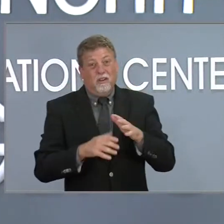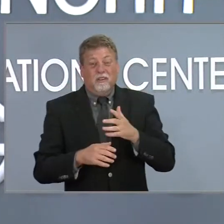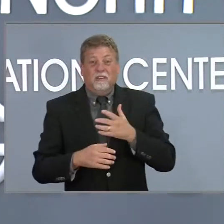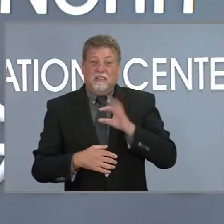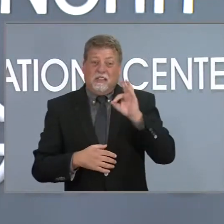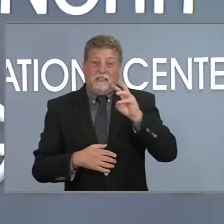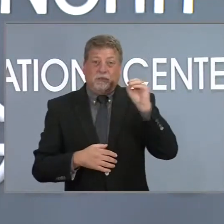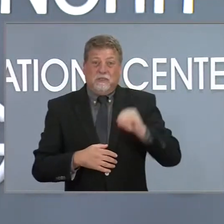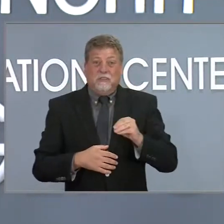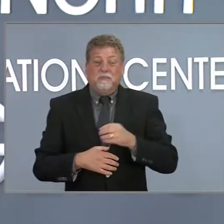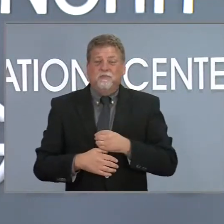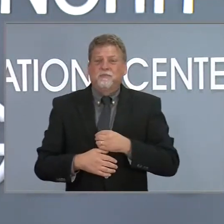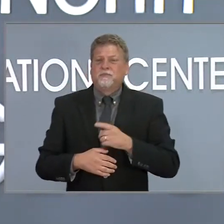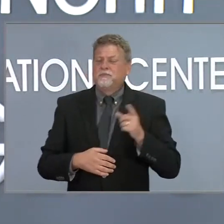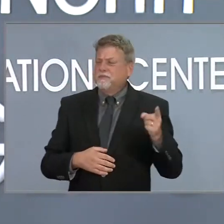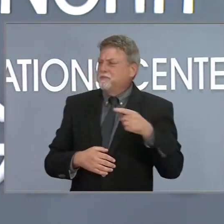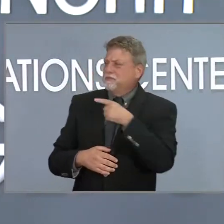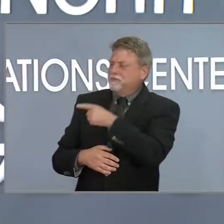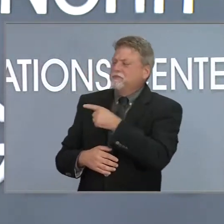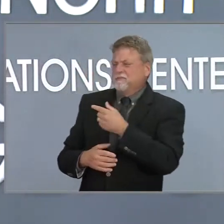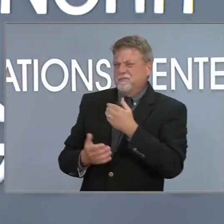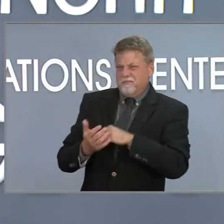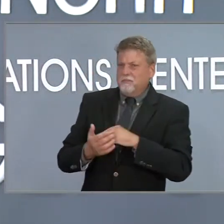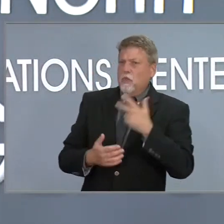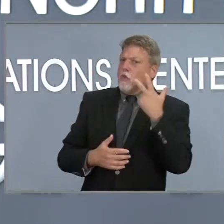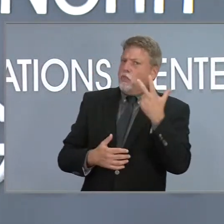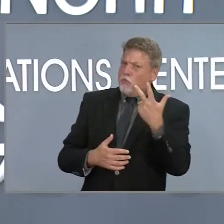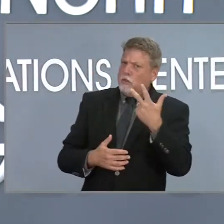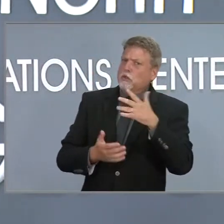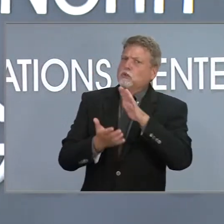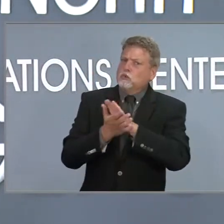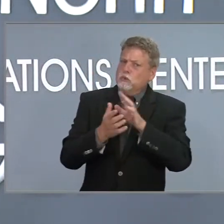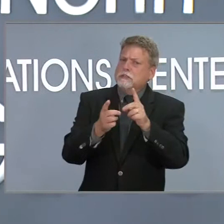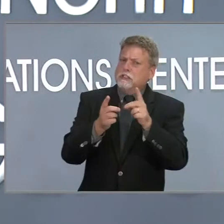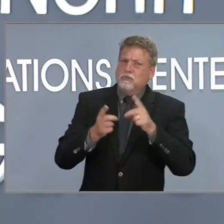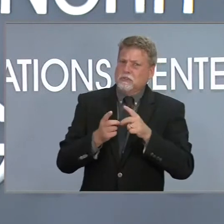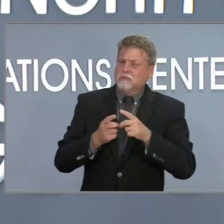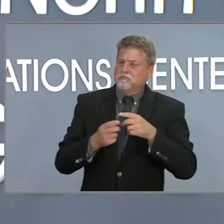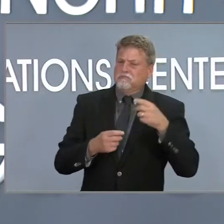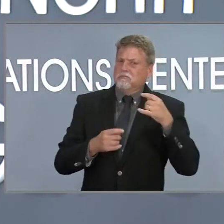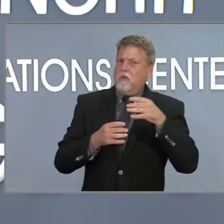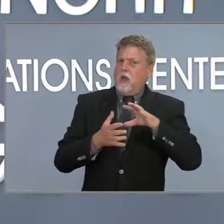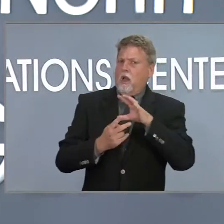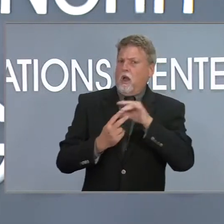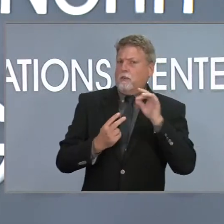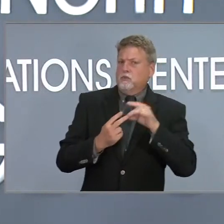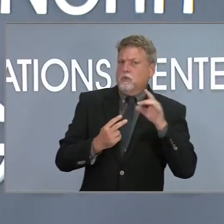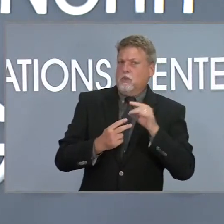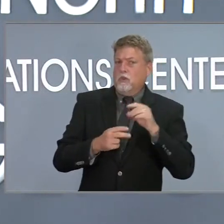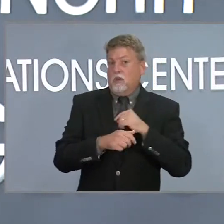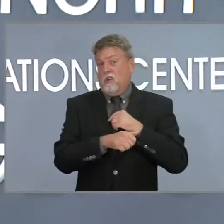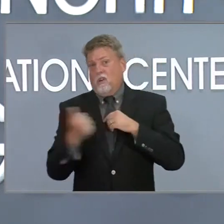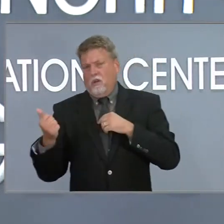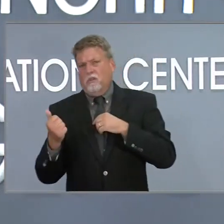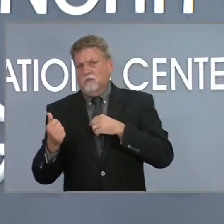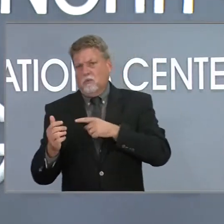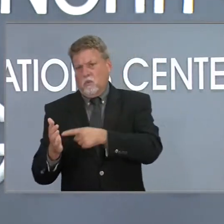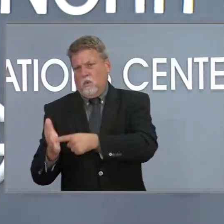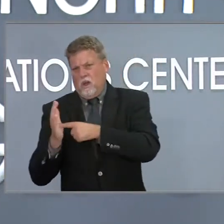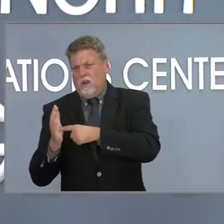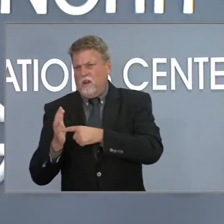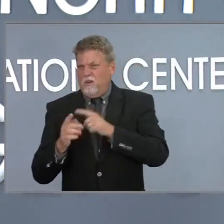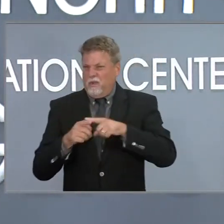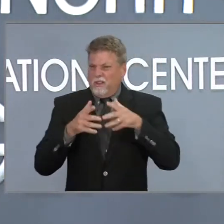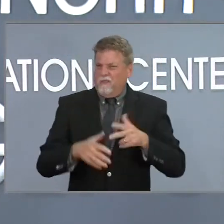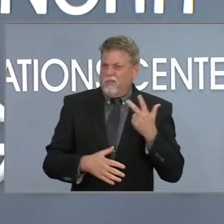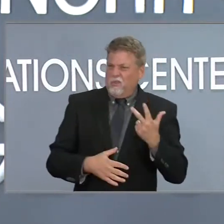3 holdouts, and more than 4 dozen have already reversed course, and 98% are covered now under the mask mandate. But having